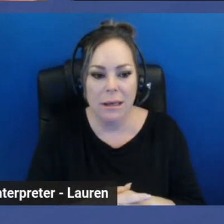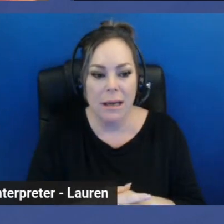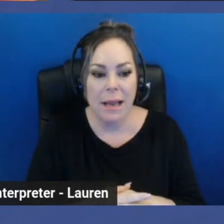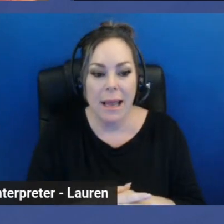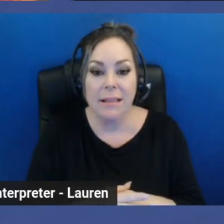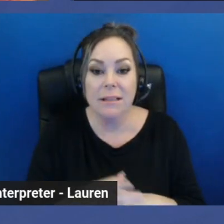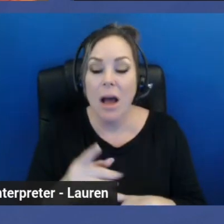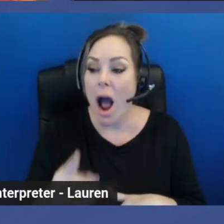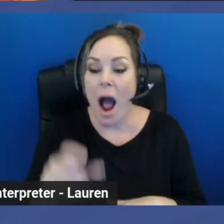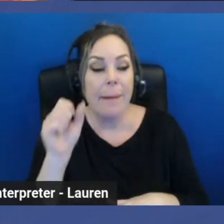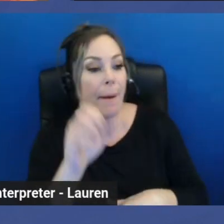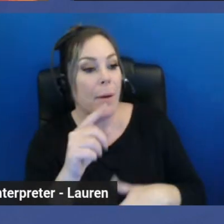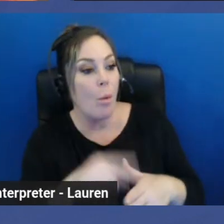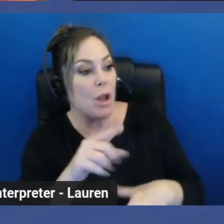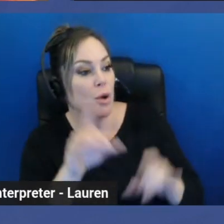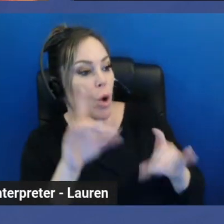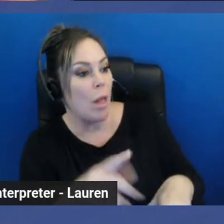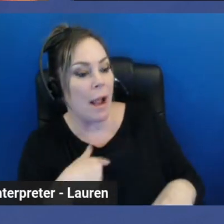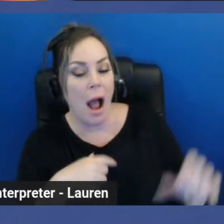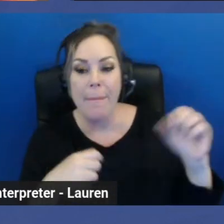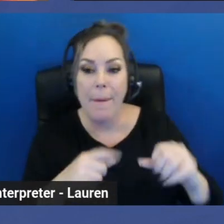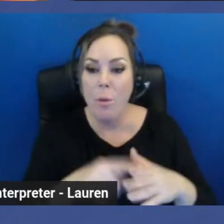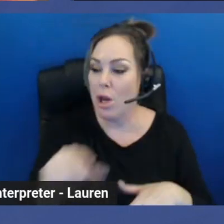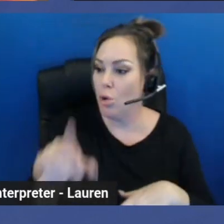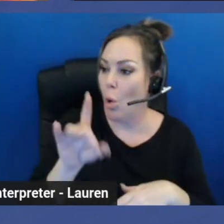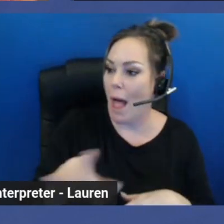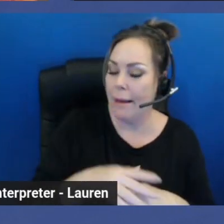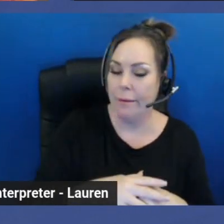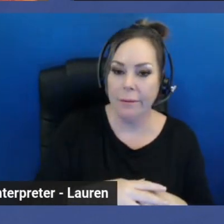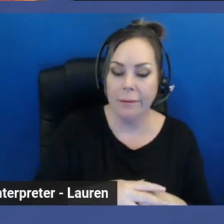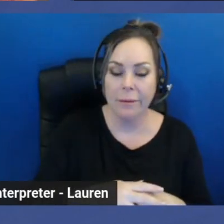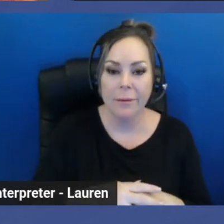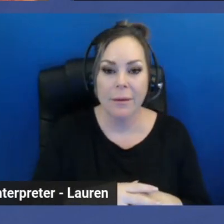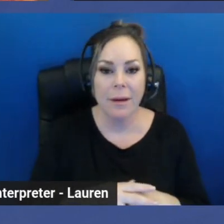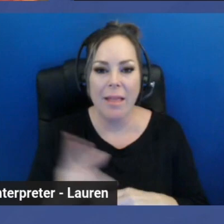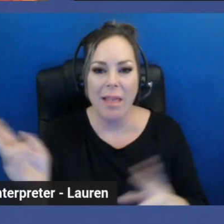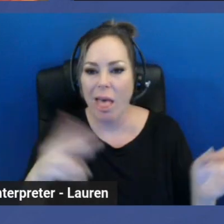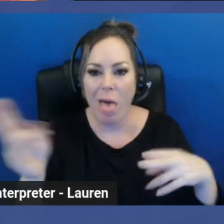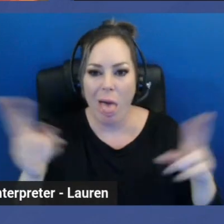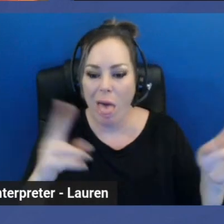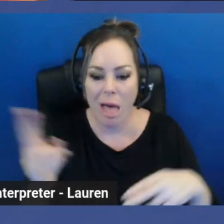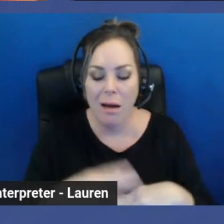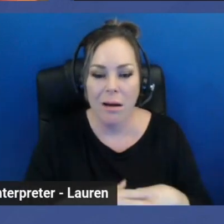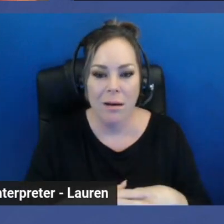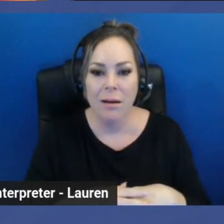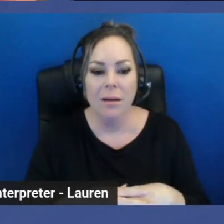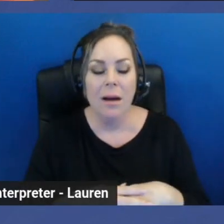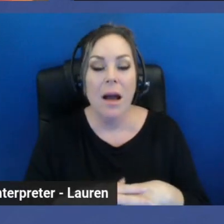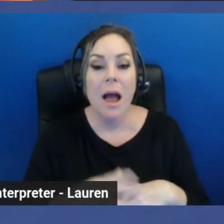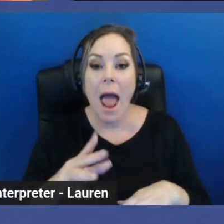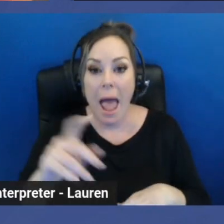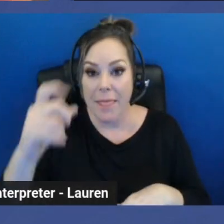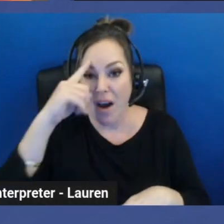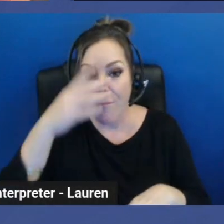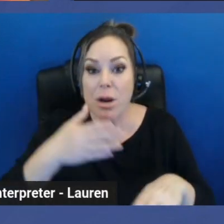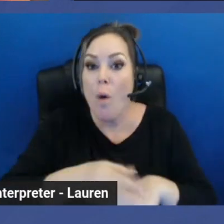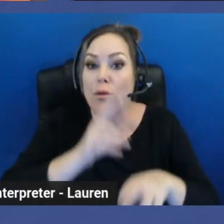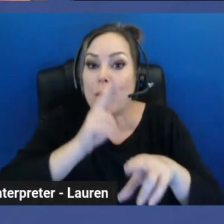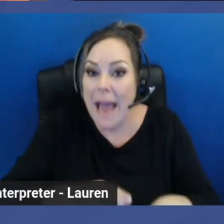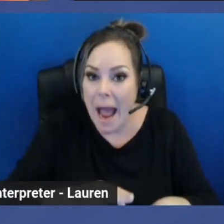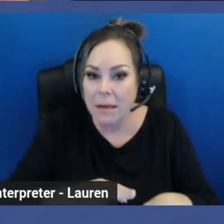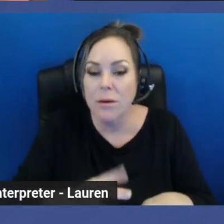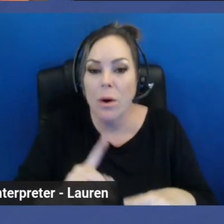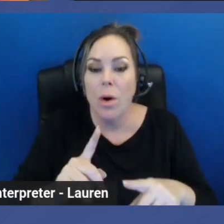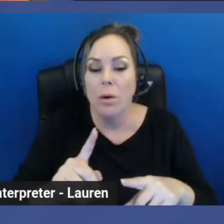doesn't like, but all of it is protected speech. And so the government can overreact when it comes to these new technologies as